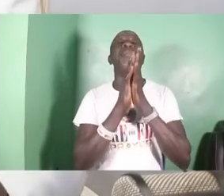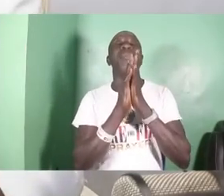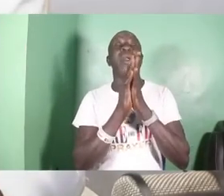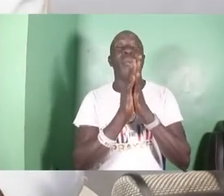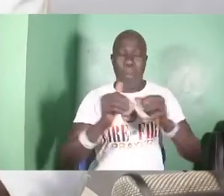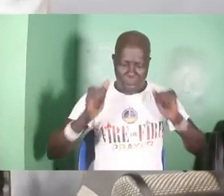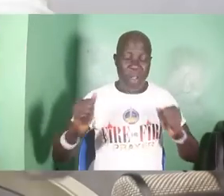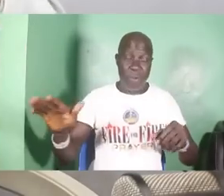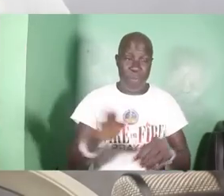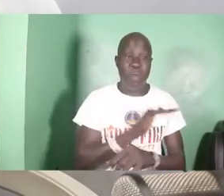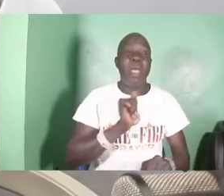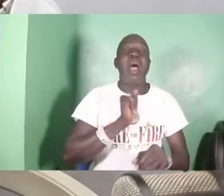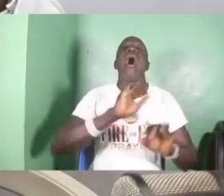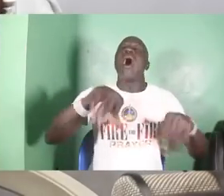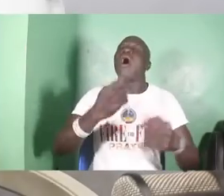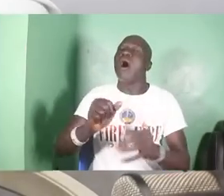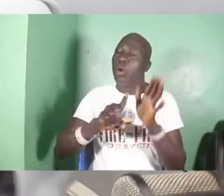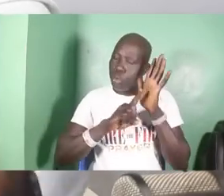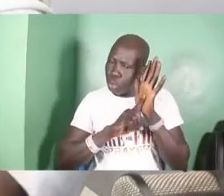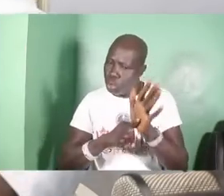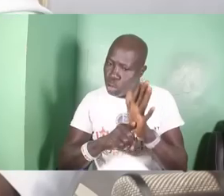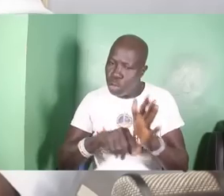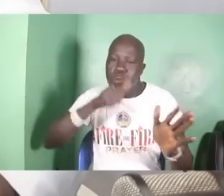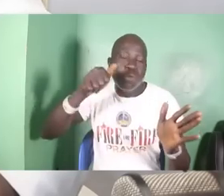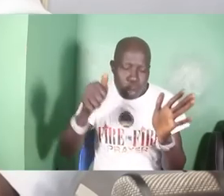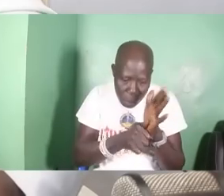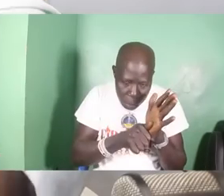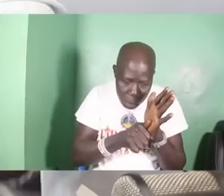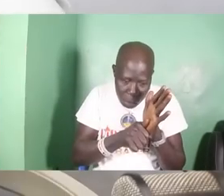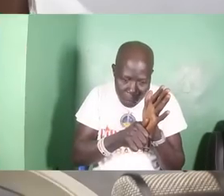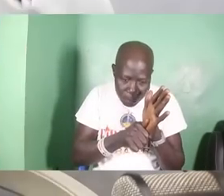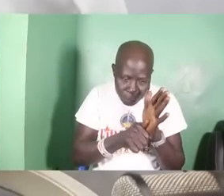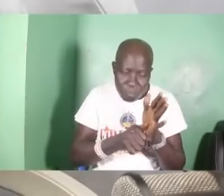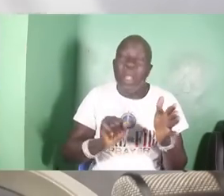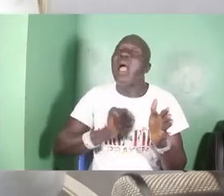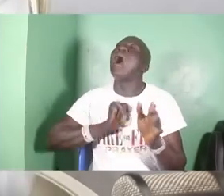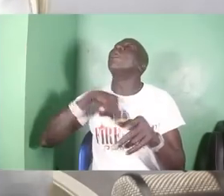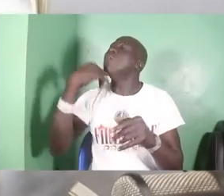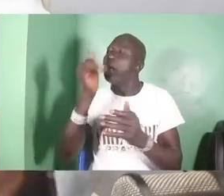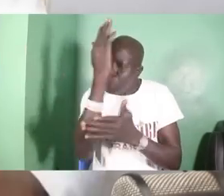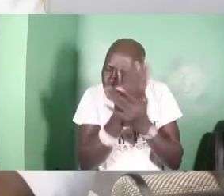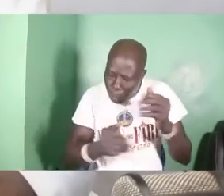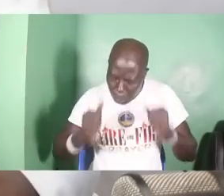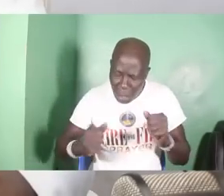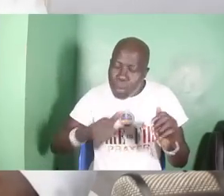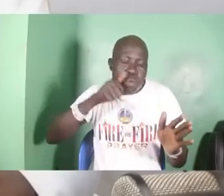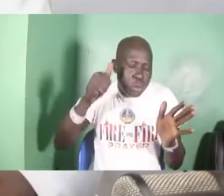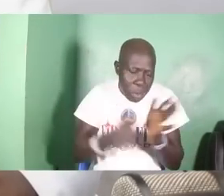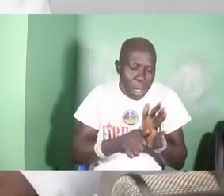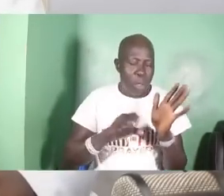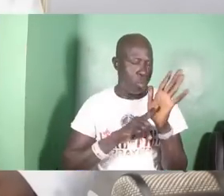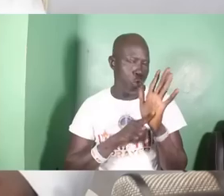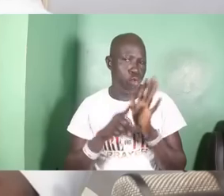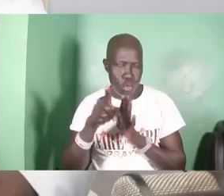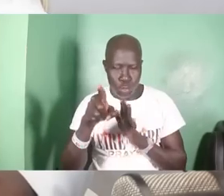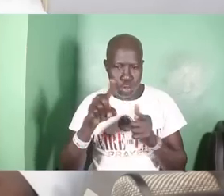we pray a powerful prayer. Ma de so awon asiri to pamo. And I'll tell you some secrets. Awon asiri to ni agbara. A powerful secret. Mo ma fi han.